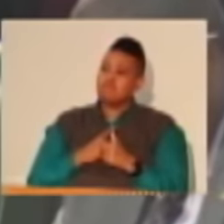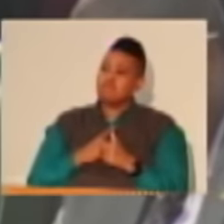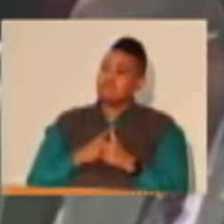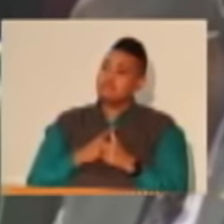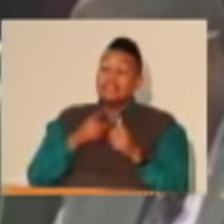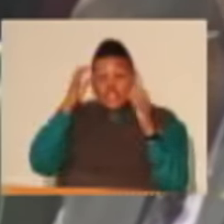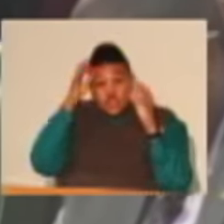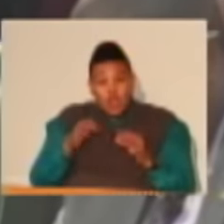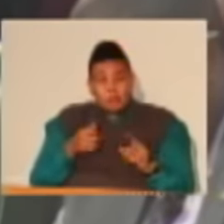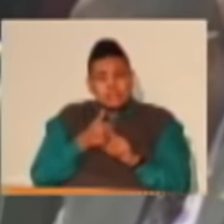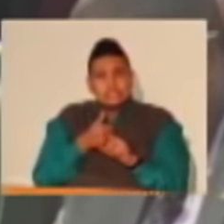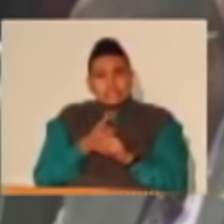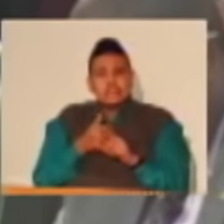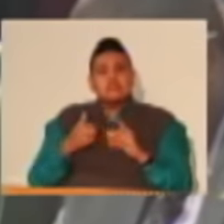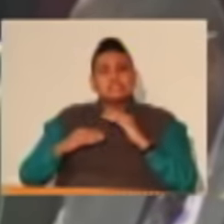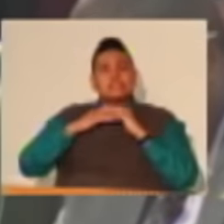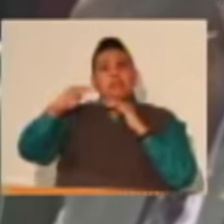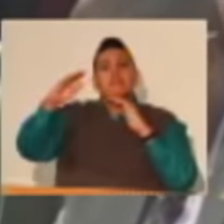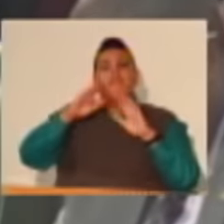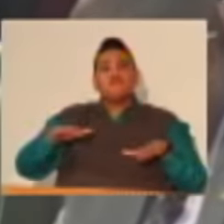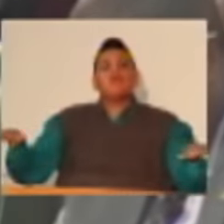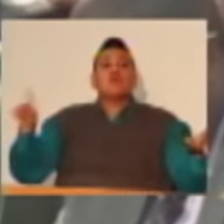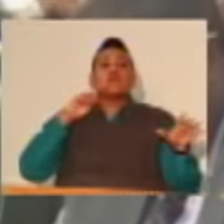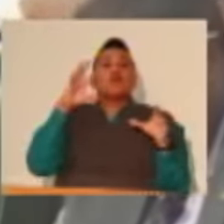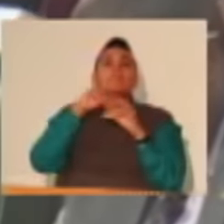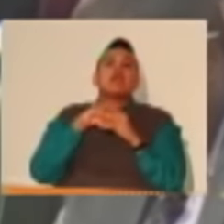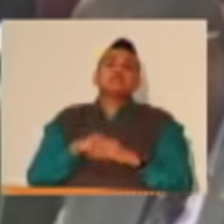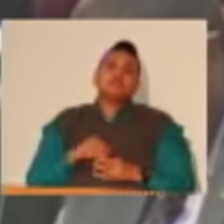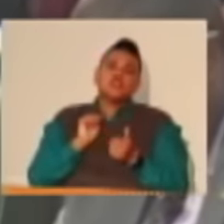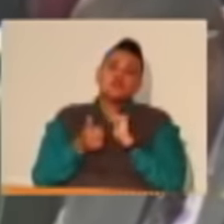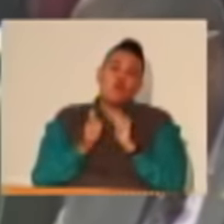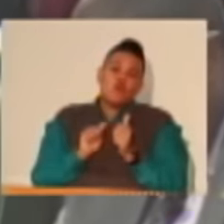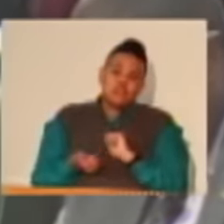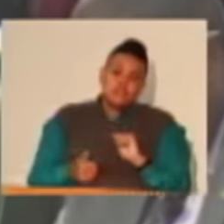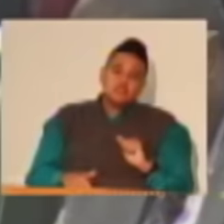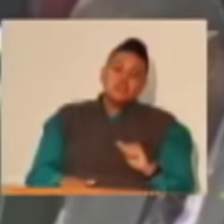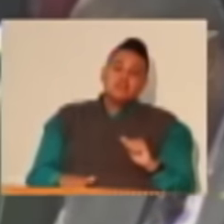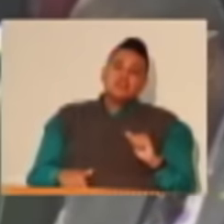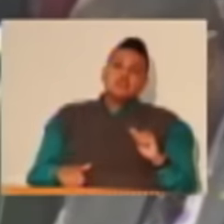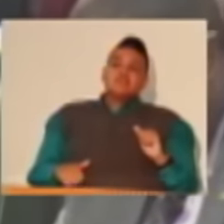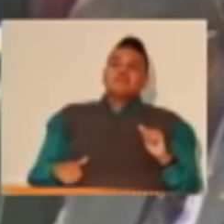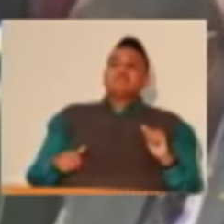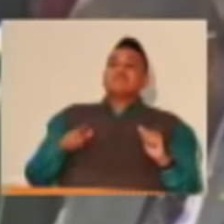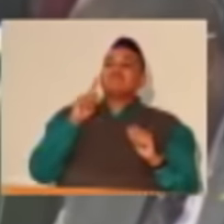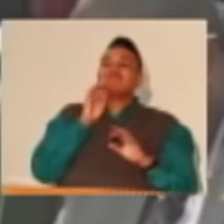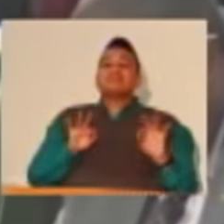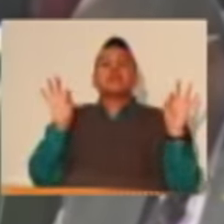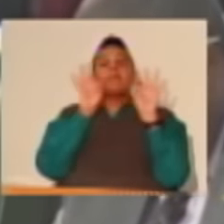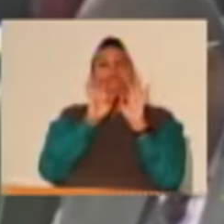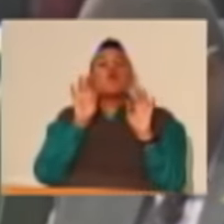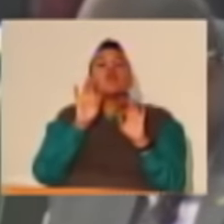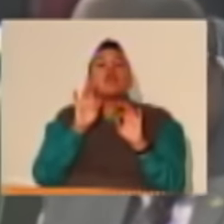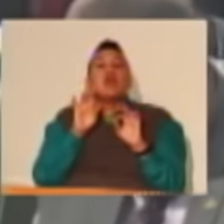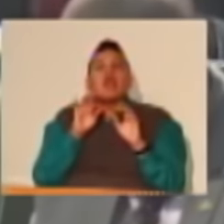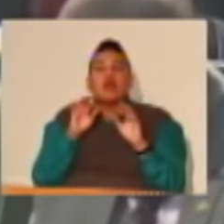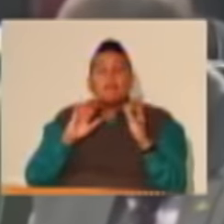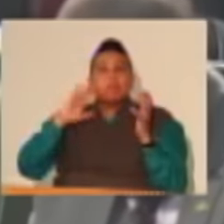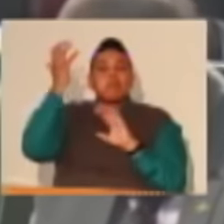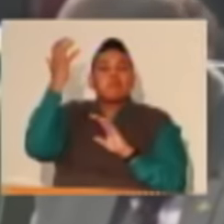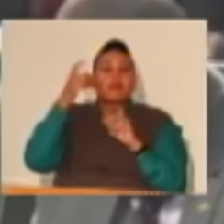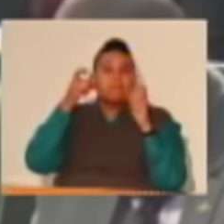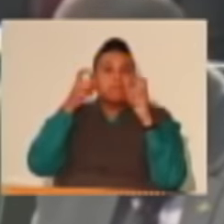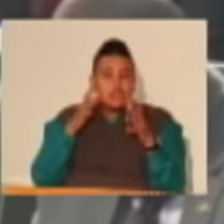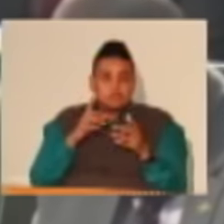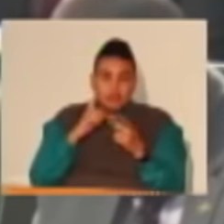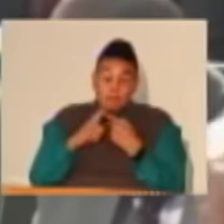Determining the stability of children to participate in sport. 2, critical incident management and